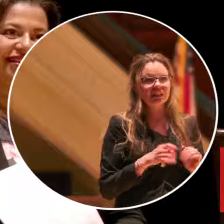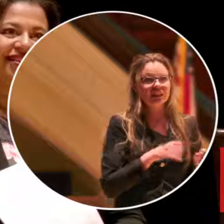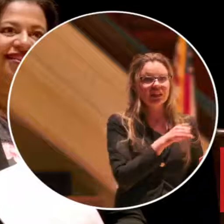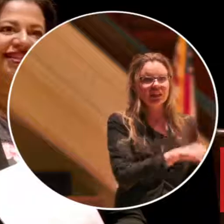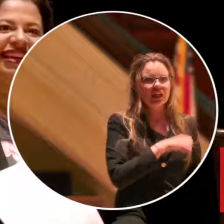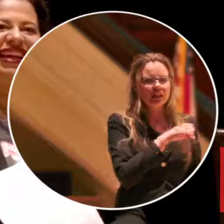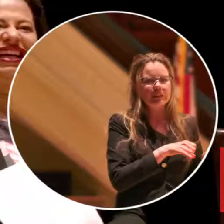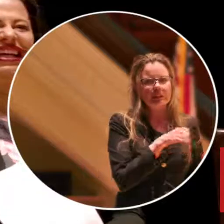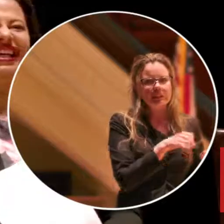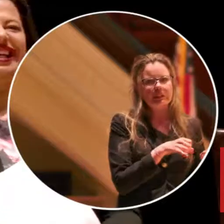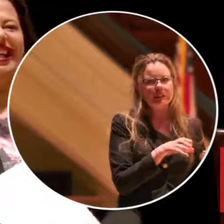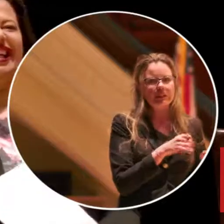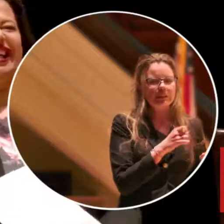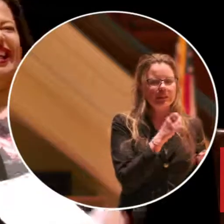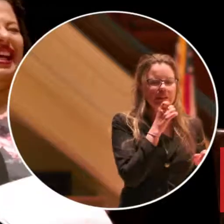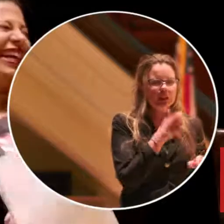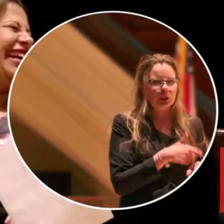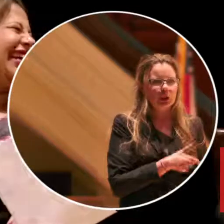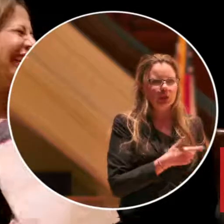either.